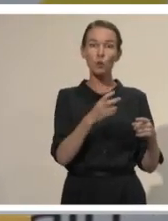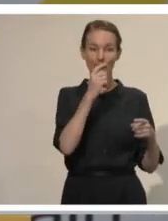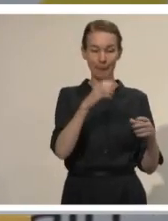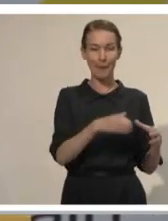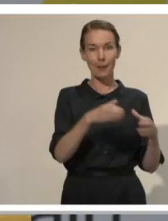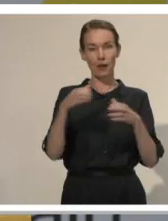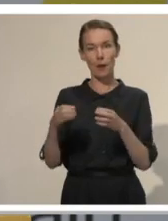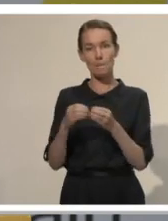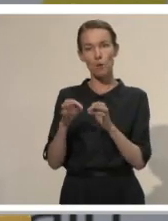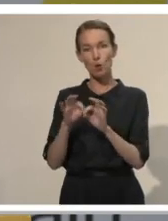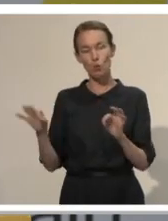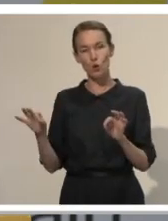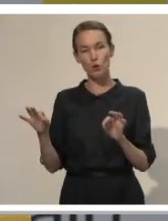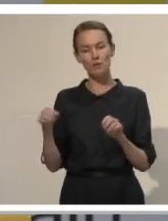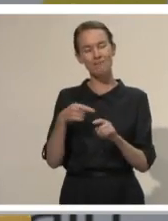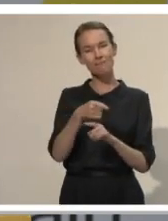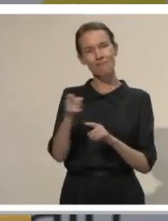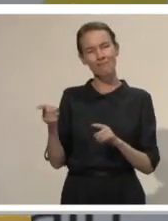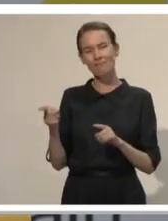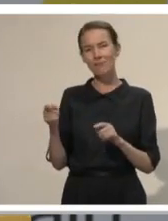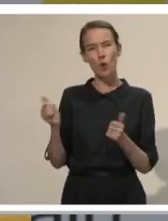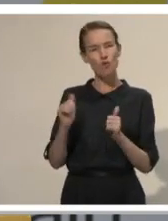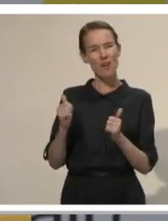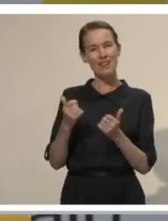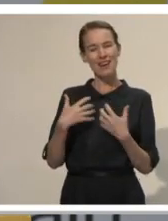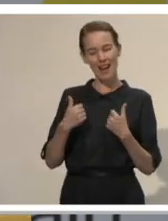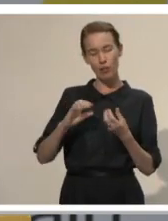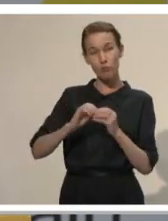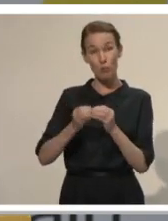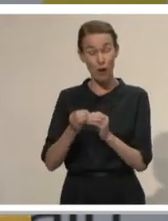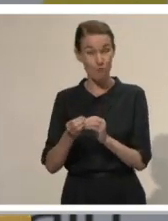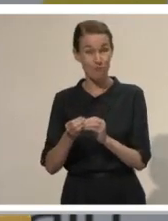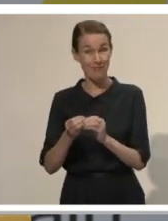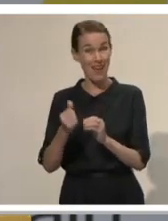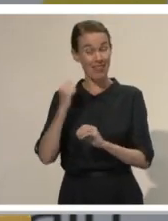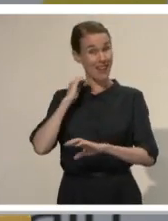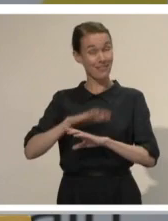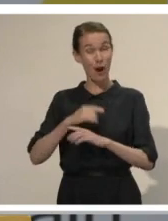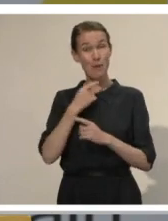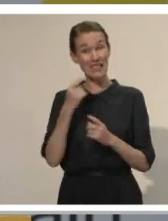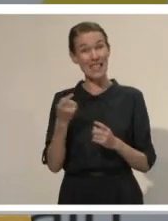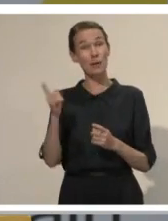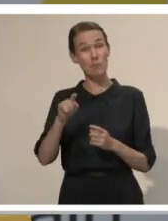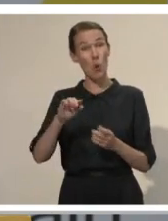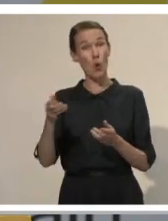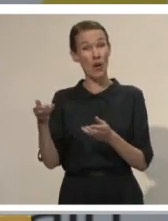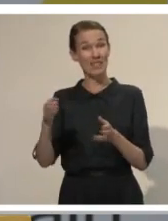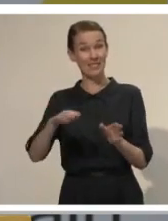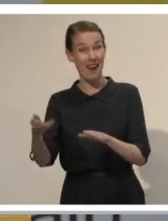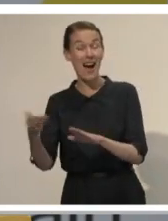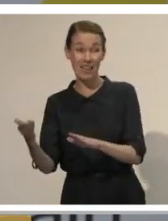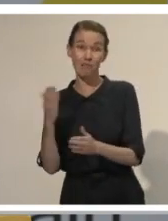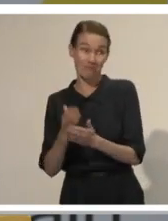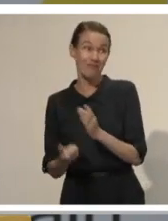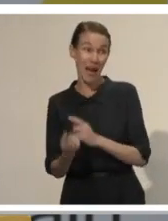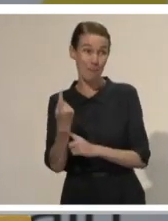conditions anyway. And so we have seen further deaths, as I alluded to, might happen, and there may well be